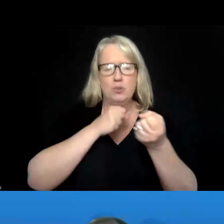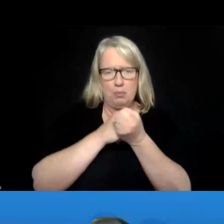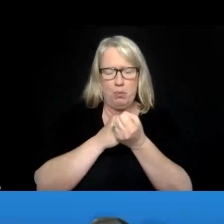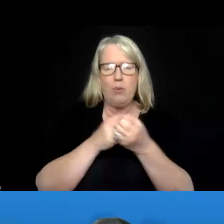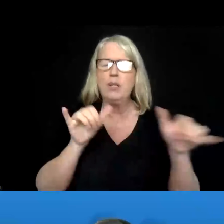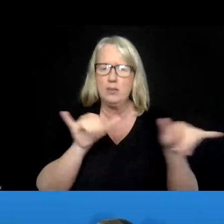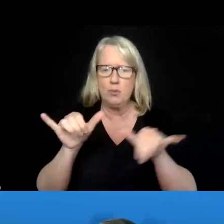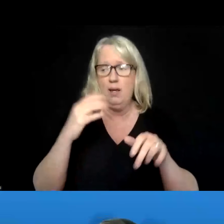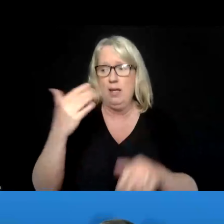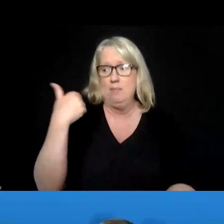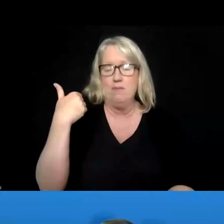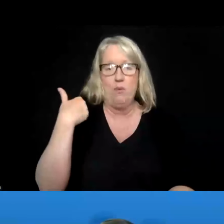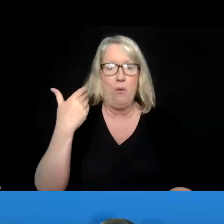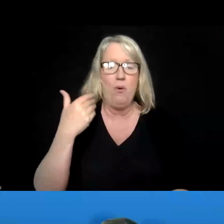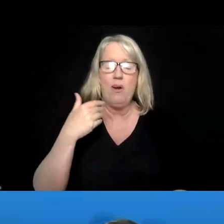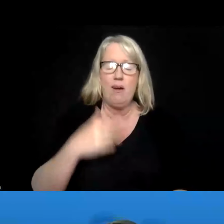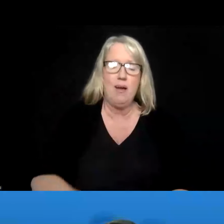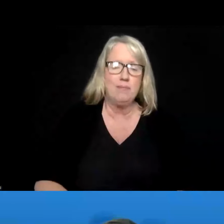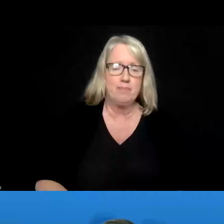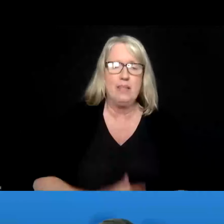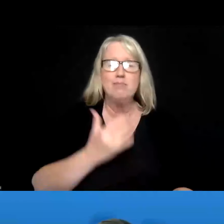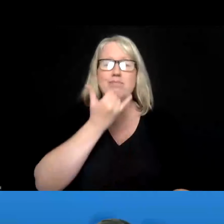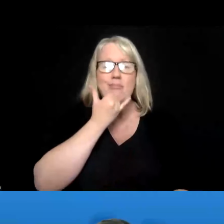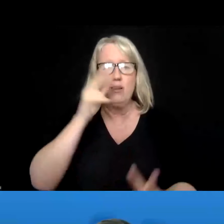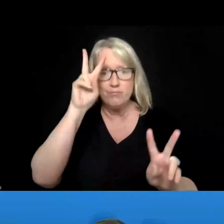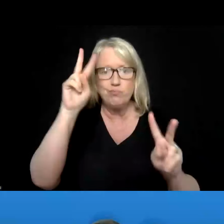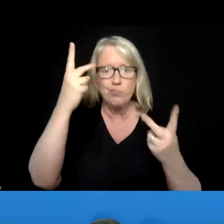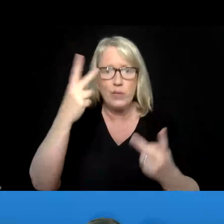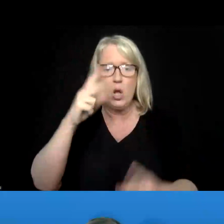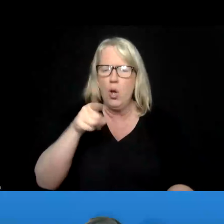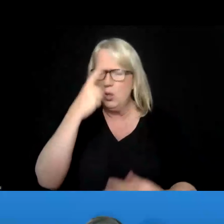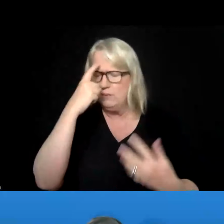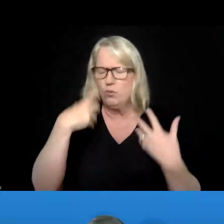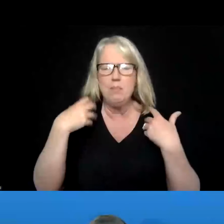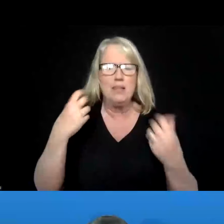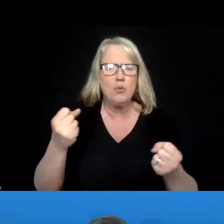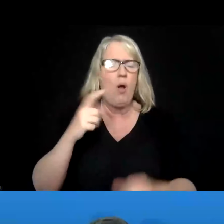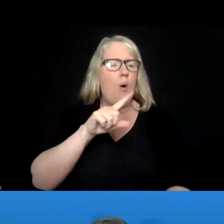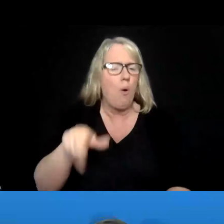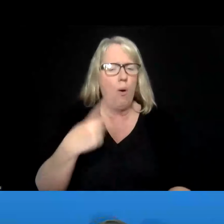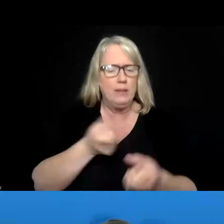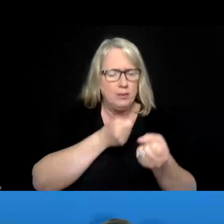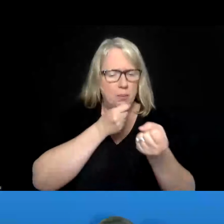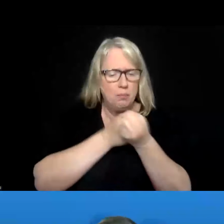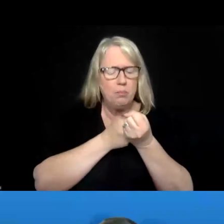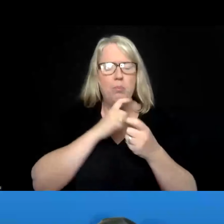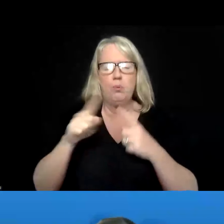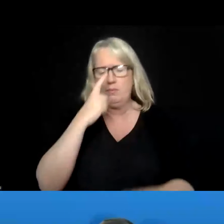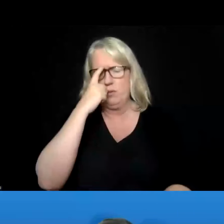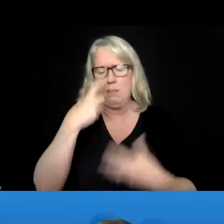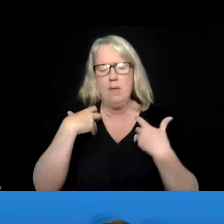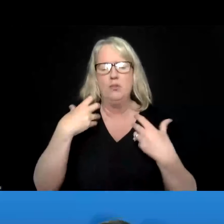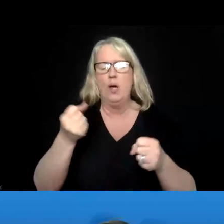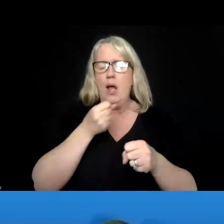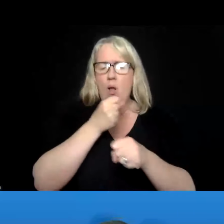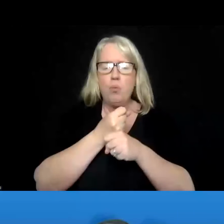know in the past there had been a misconception that we were only for mental health peer support, or we only supported the mental health peer support workforce, but